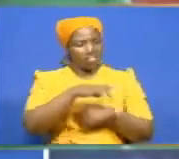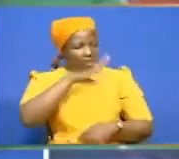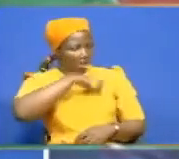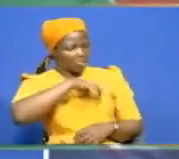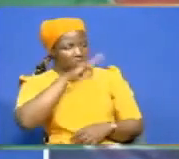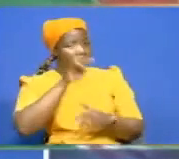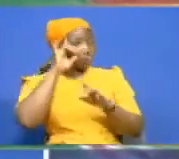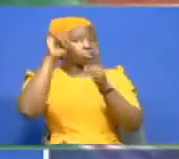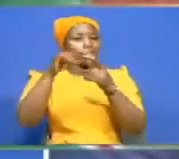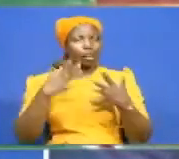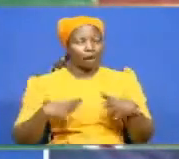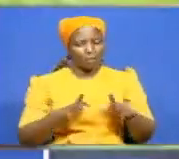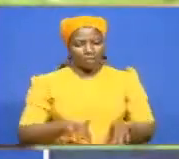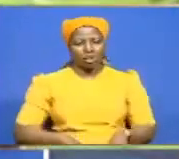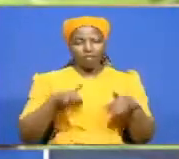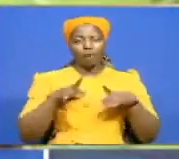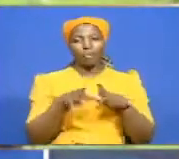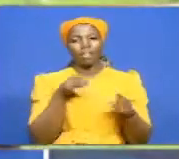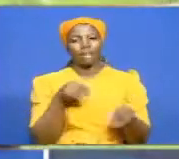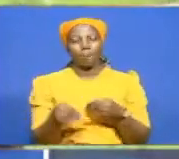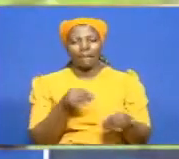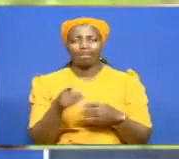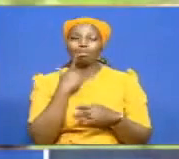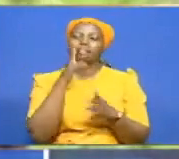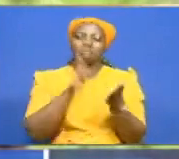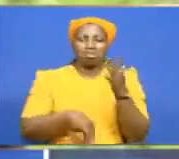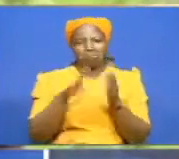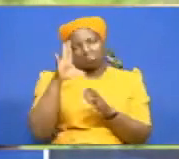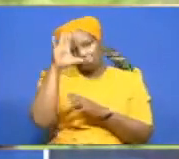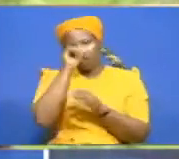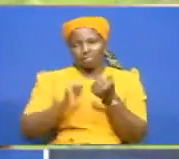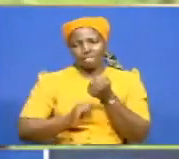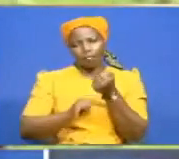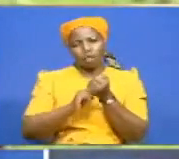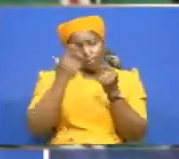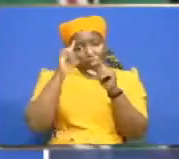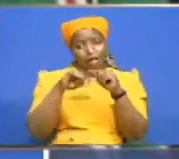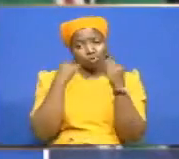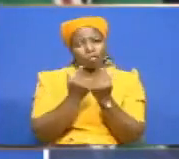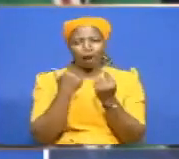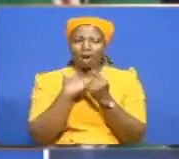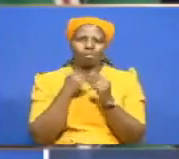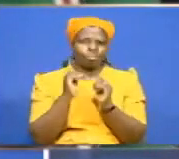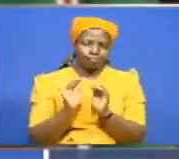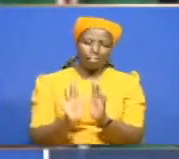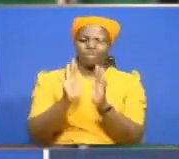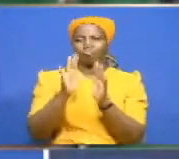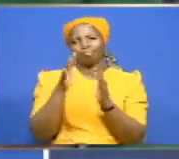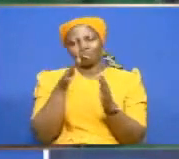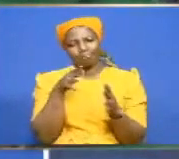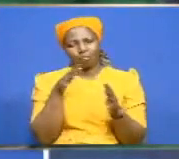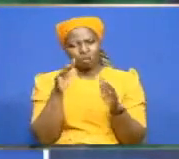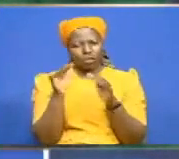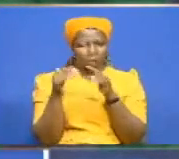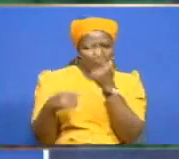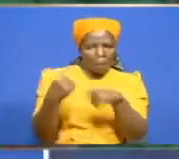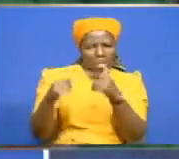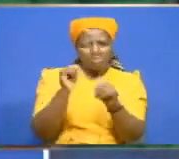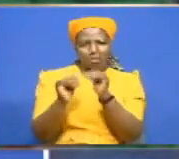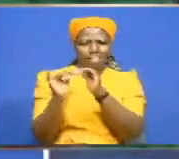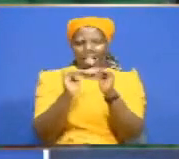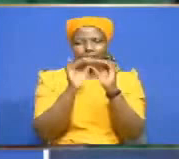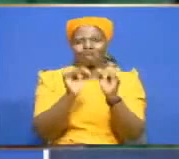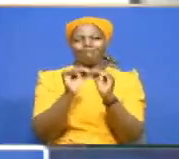with disabilities. The legislator says lack of support for the group has led to unfair competition and hindered their access to